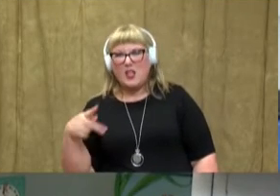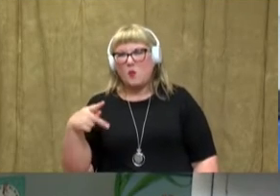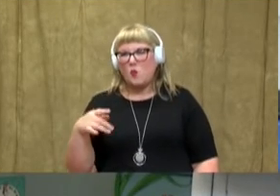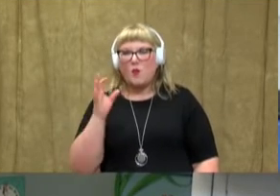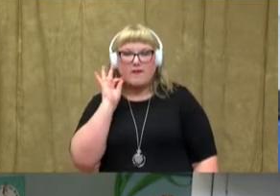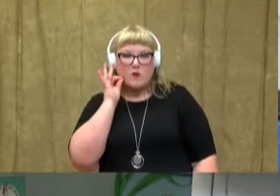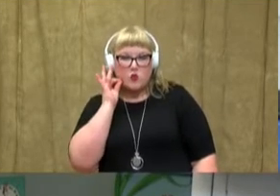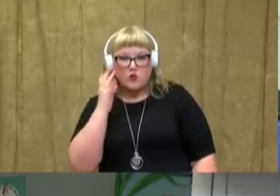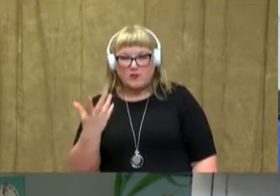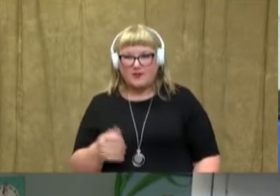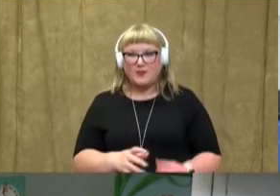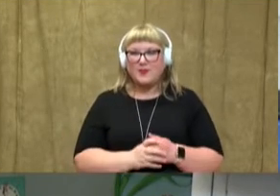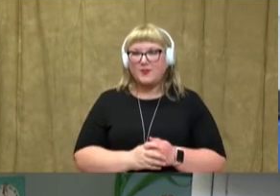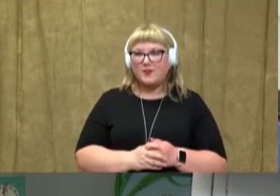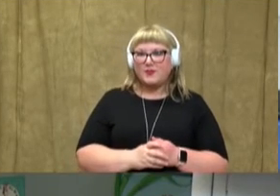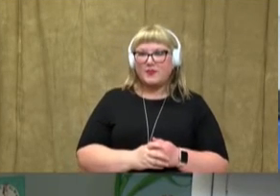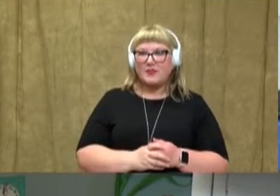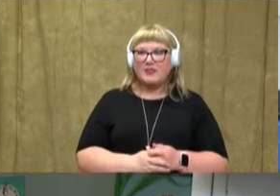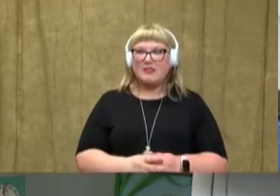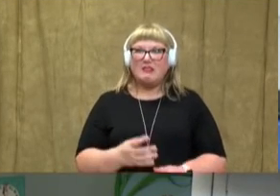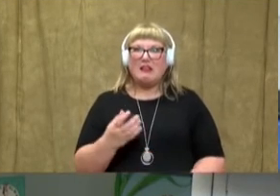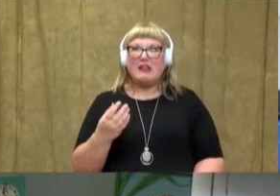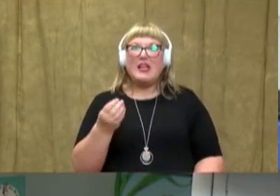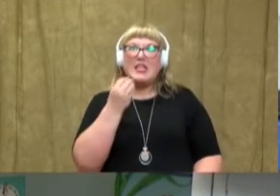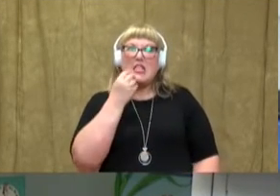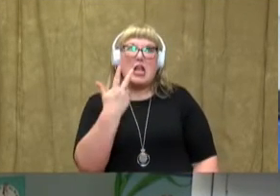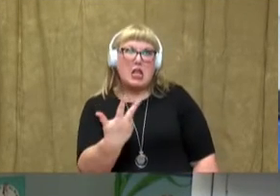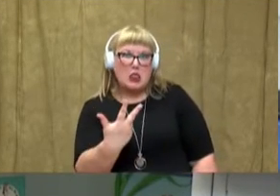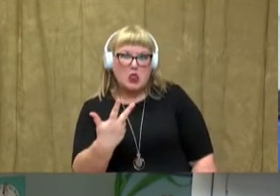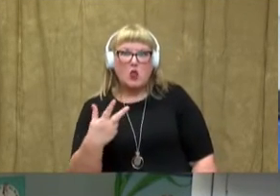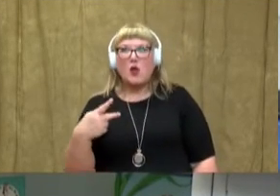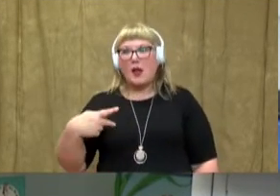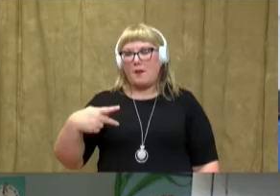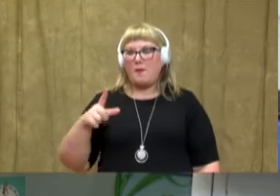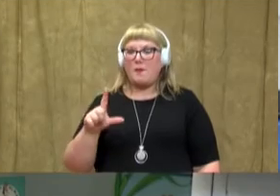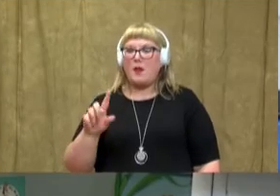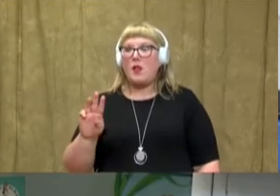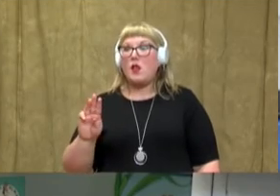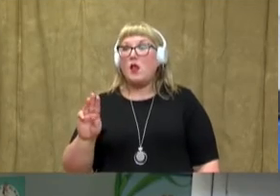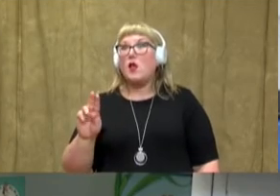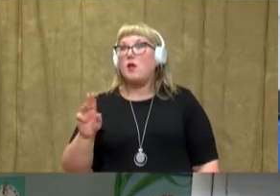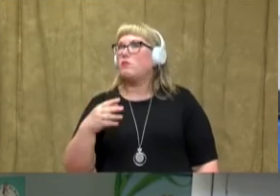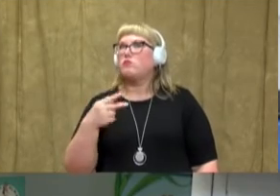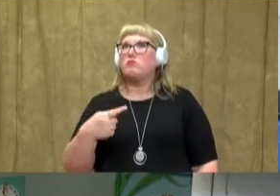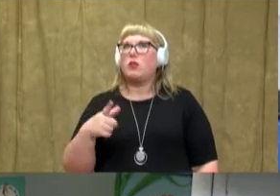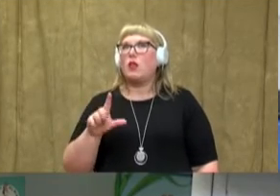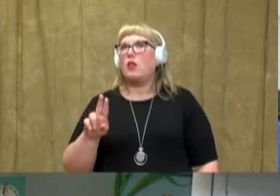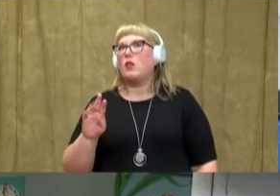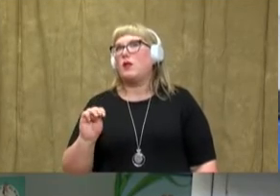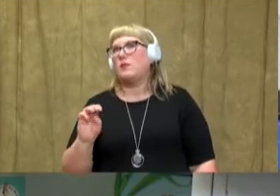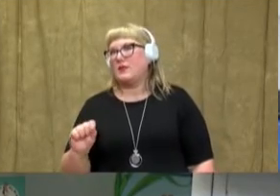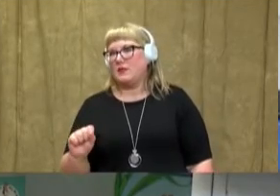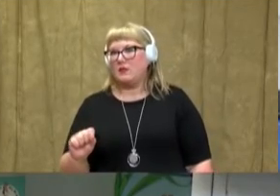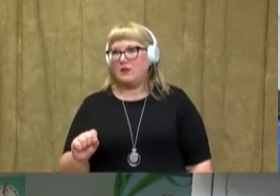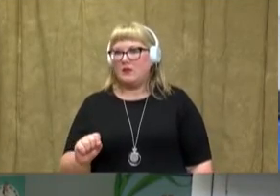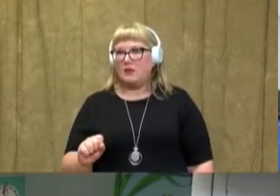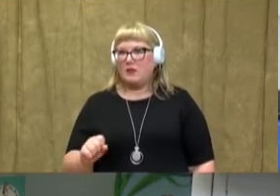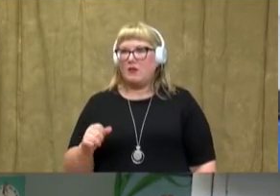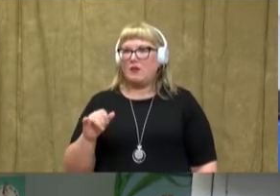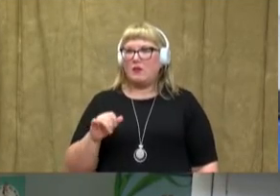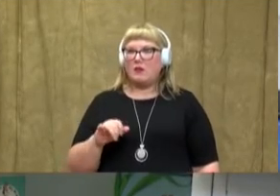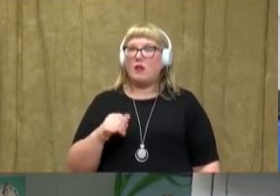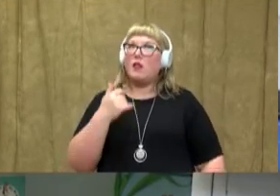morada. Morada. Yeah, so she ate tres. Uno, tres. Dos, tres. Tres. And that was, let's say,